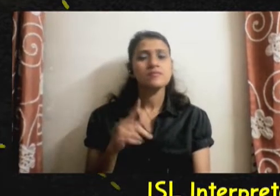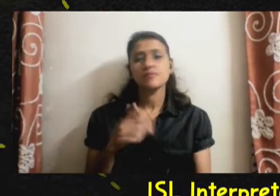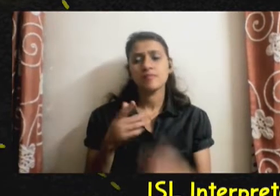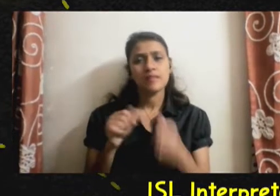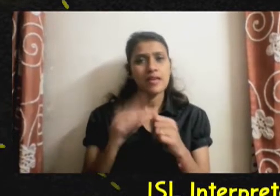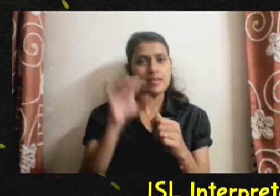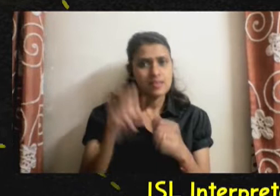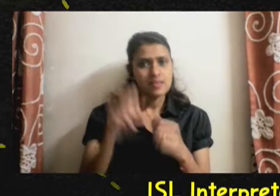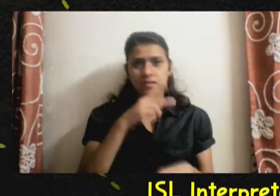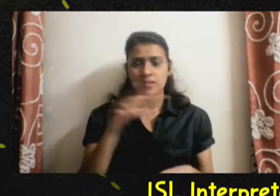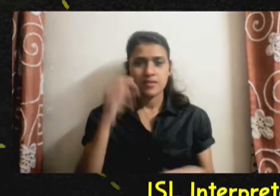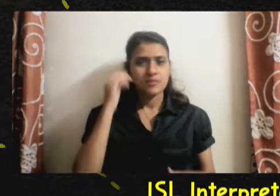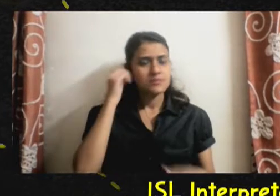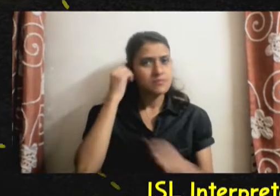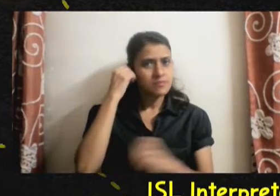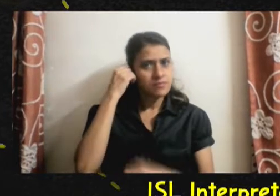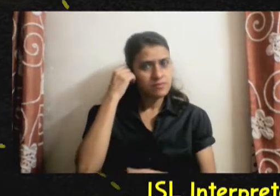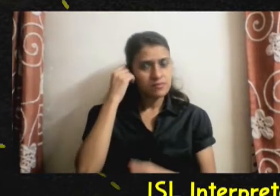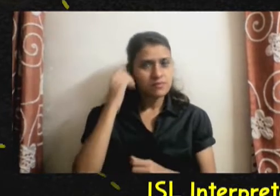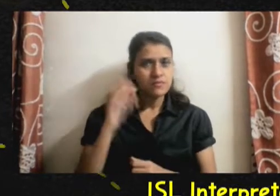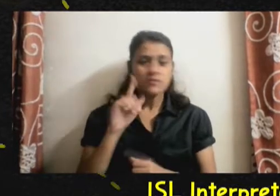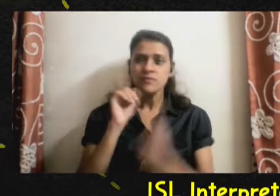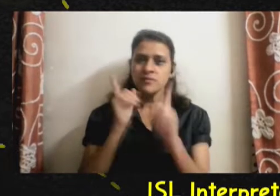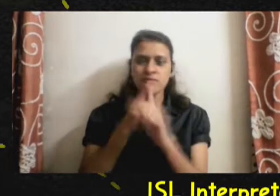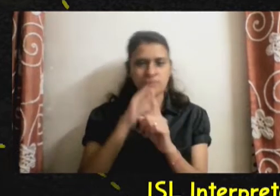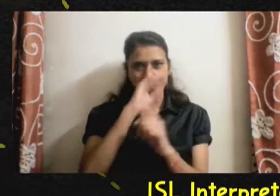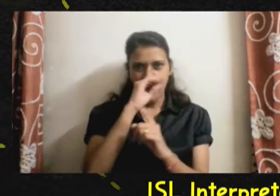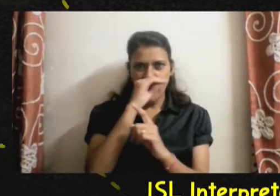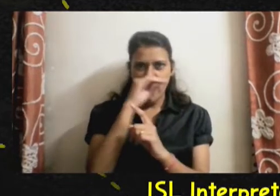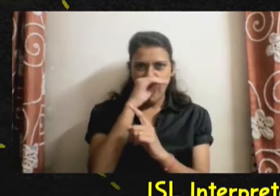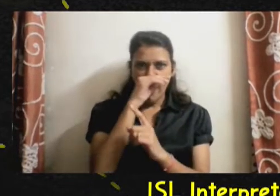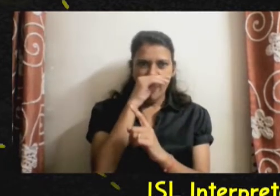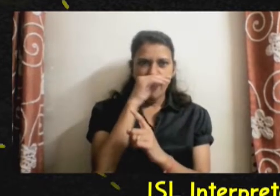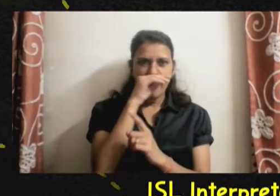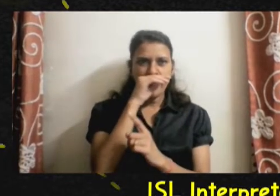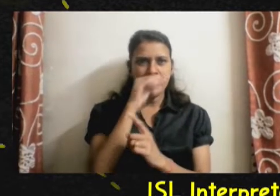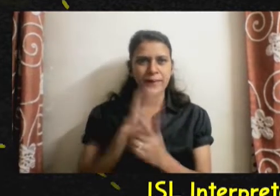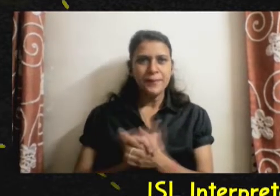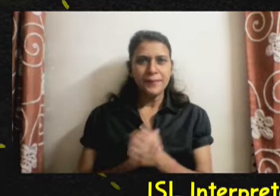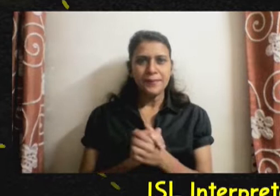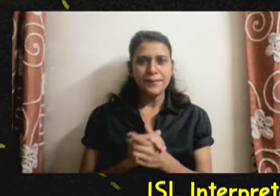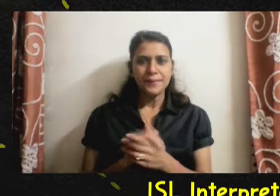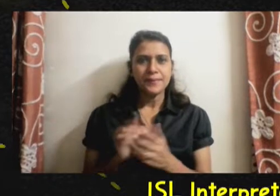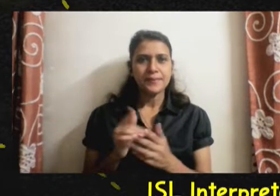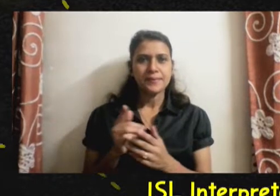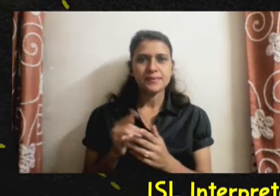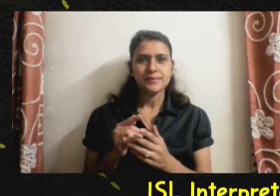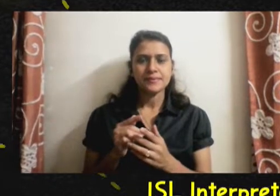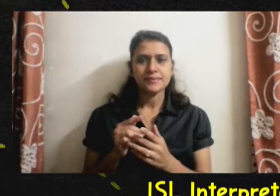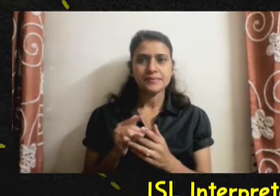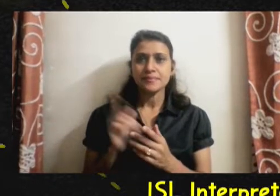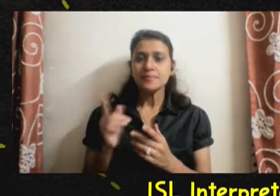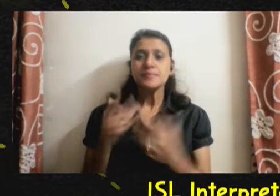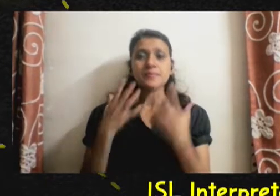at such a time, the first place that people are going is Google search, which means that there's also a need to